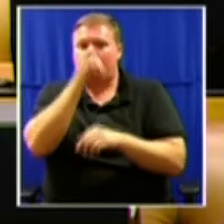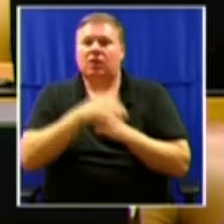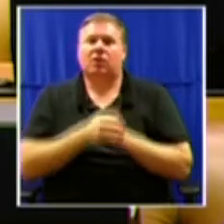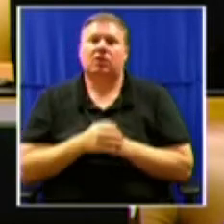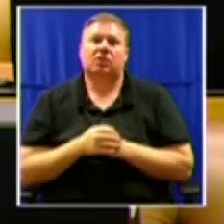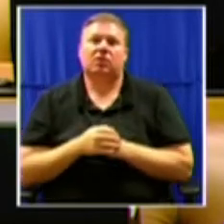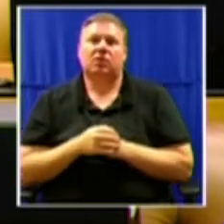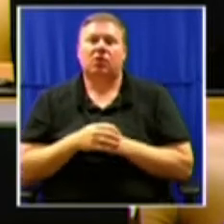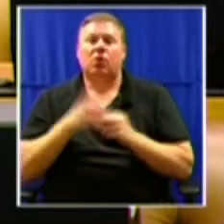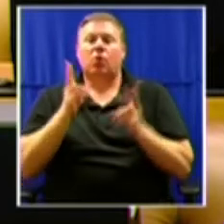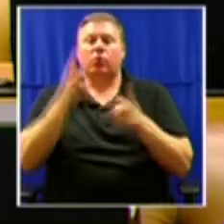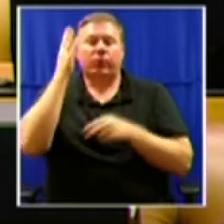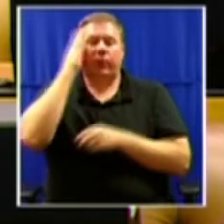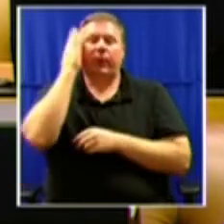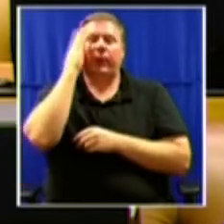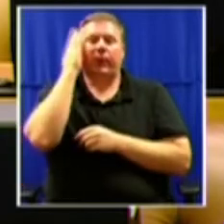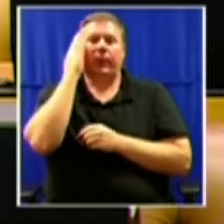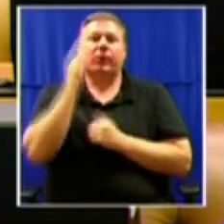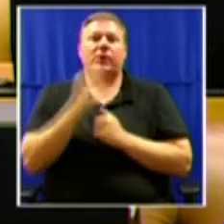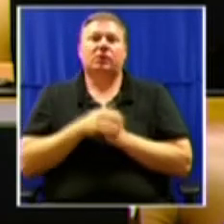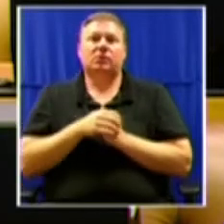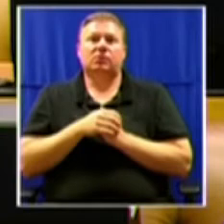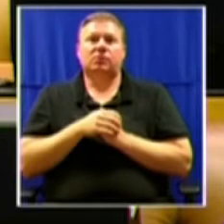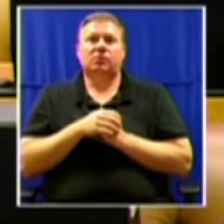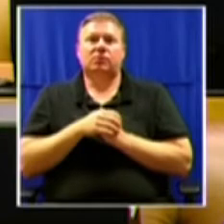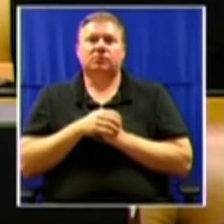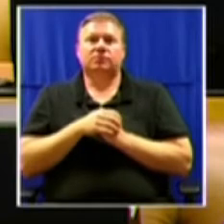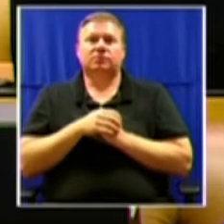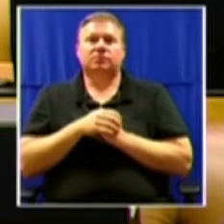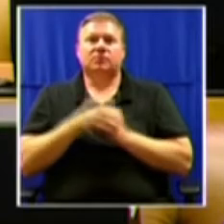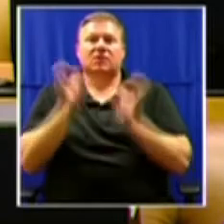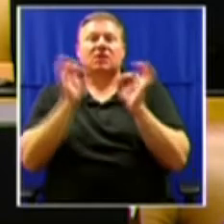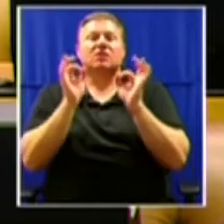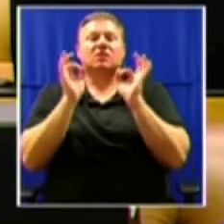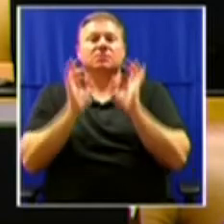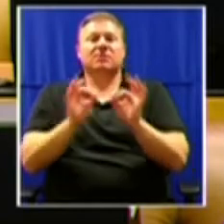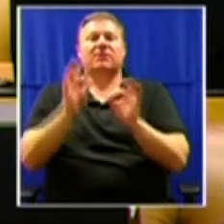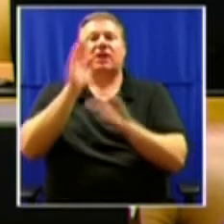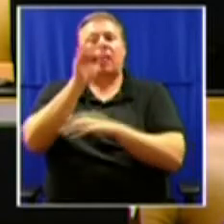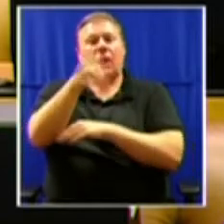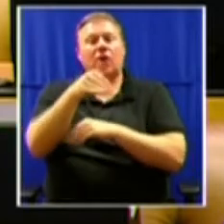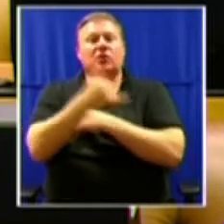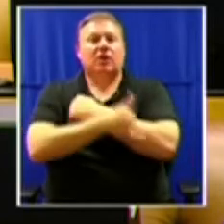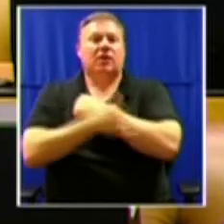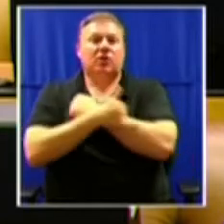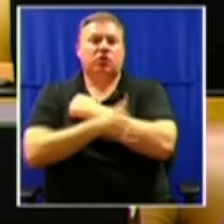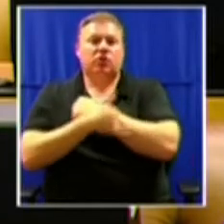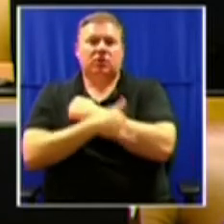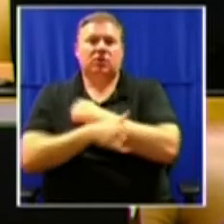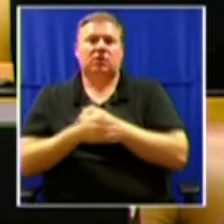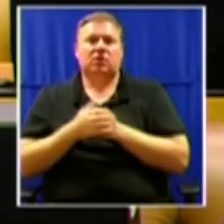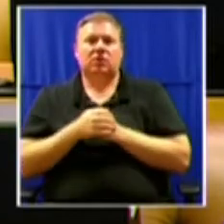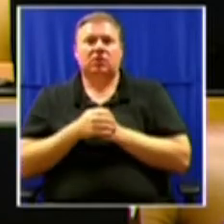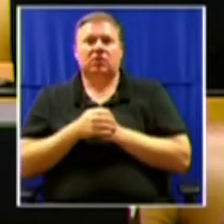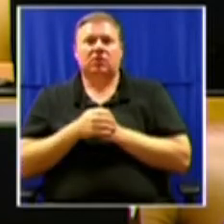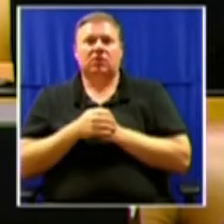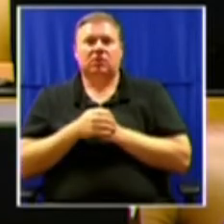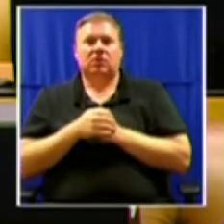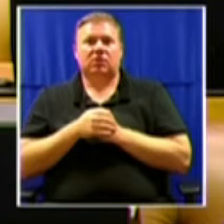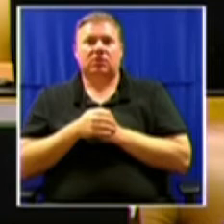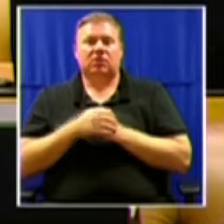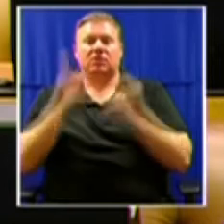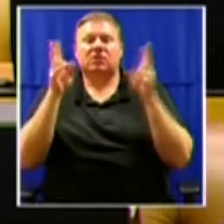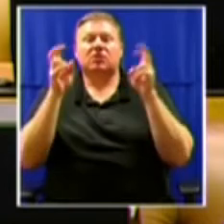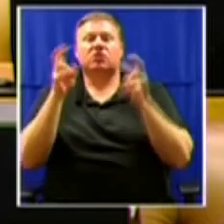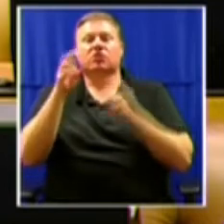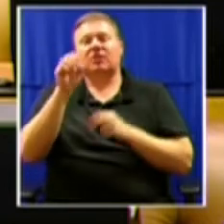also know that, especially outside the country, the issues of the South African National